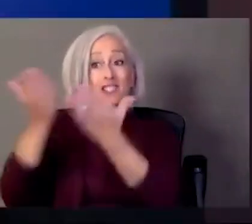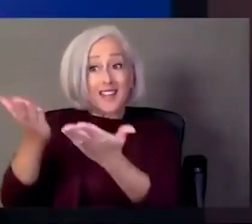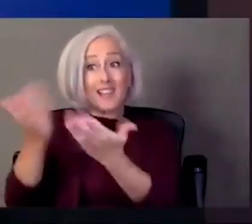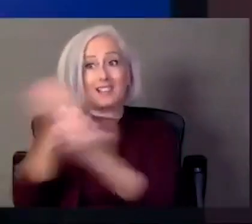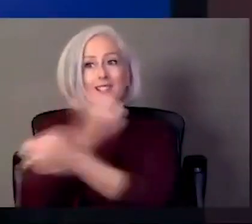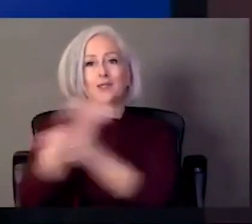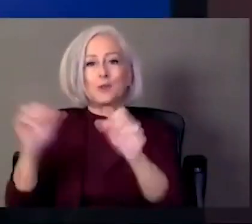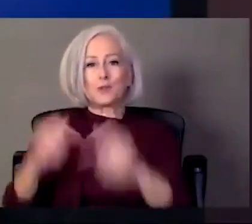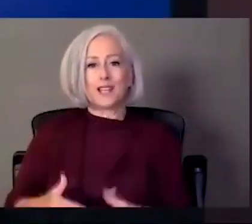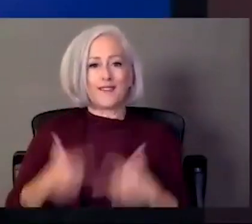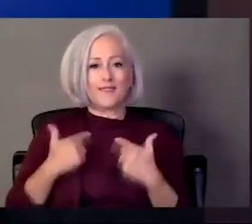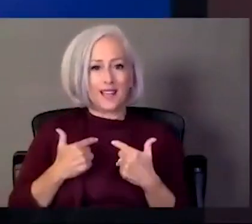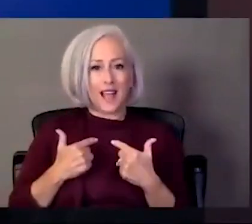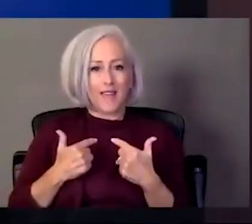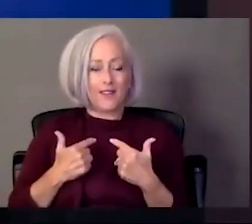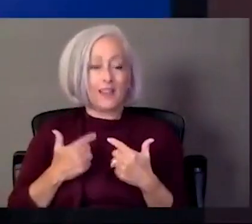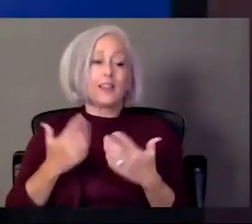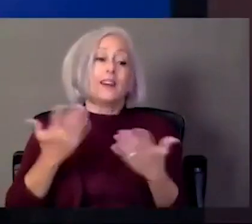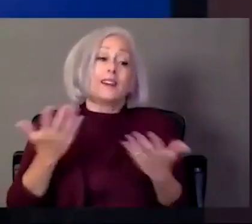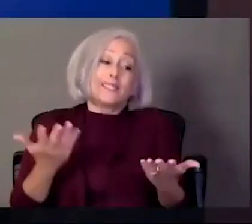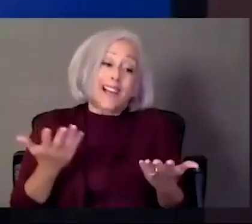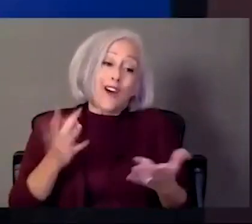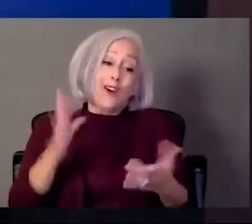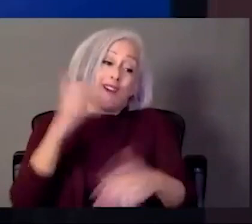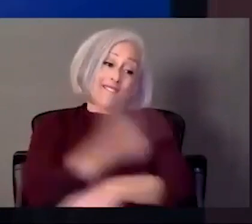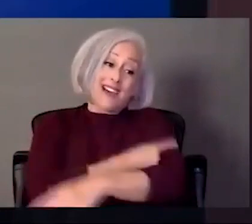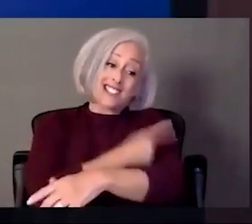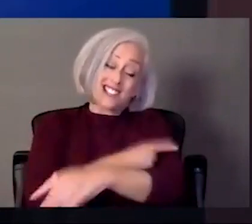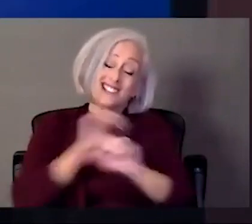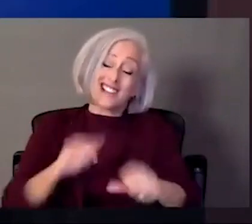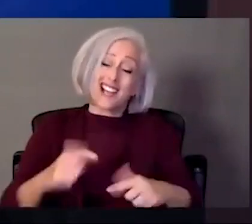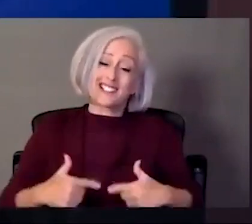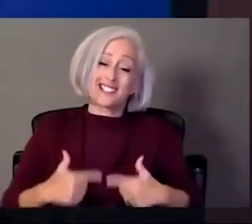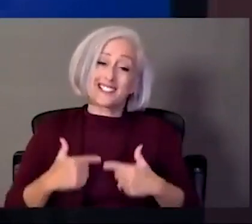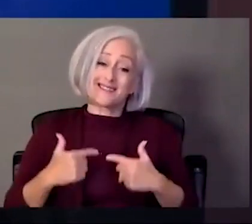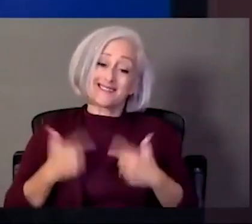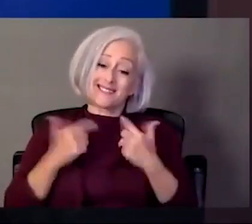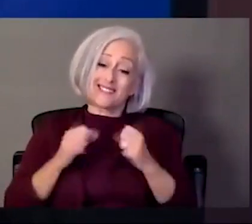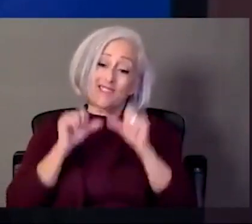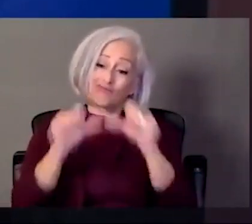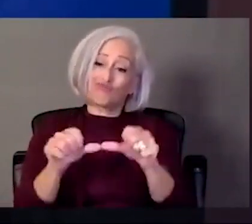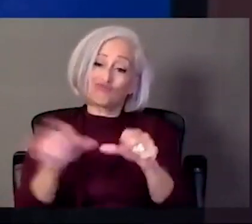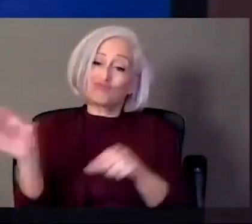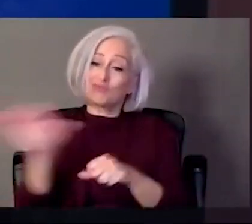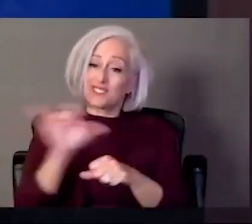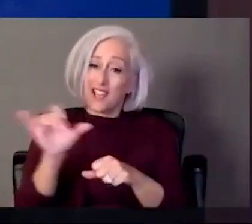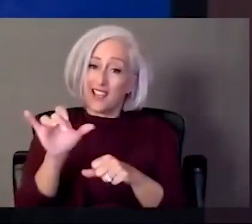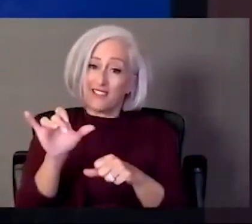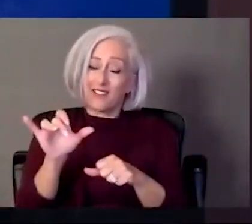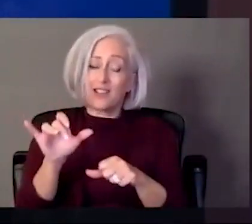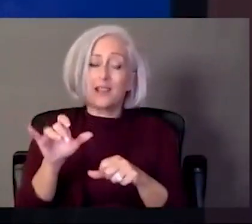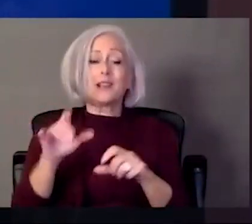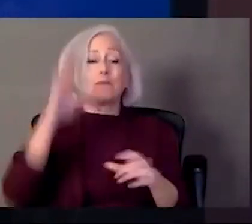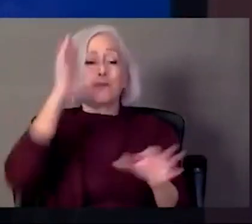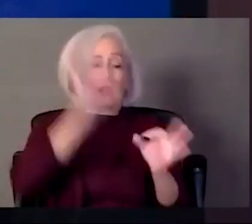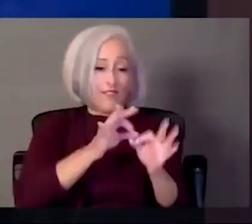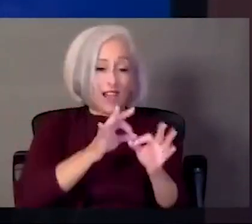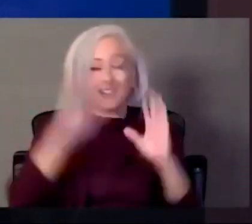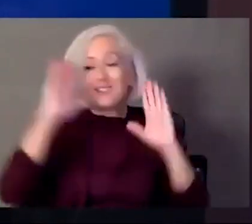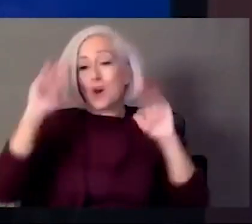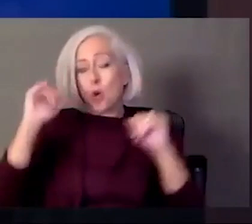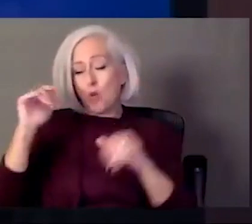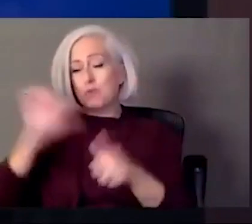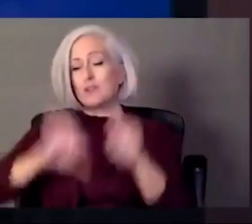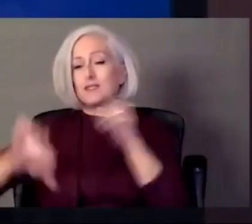correlation to vaccination, which can save your life as well during this pandemic. But faith, hope, and science. And